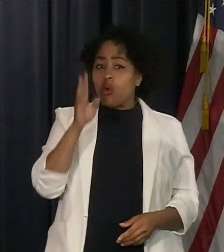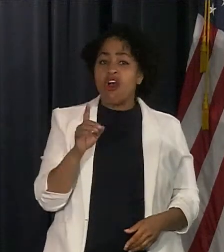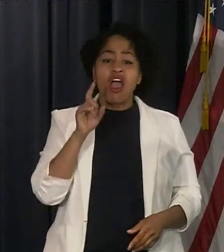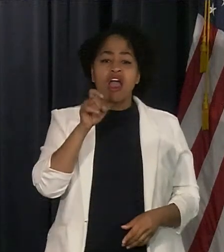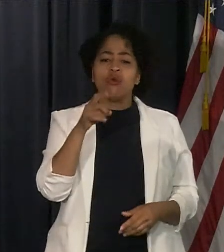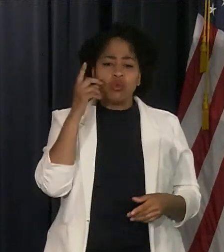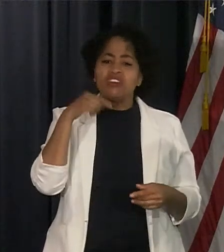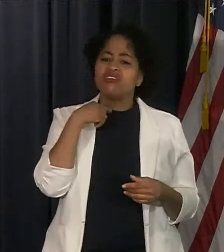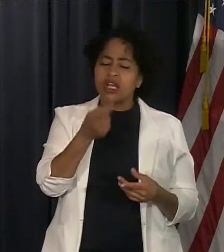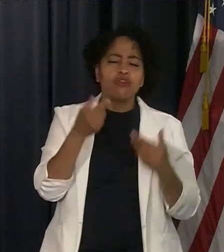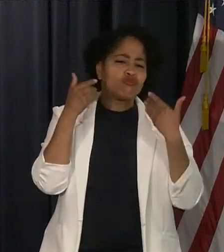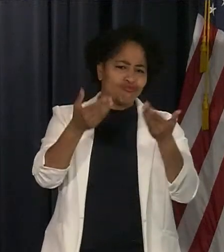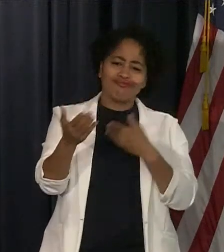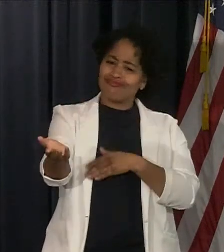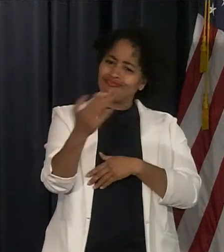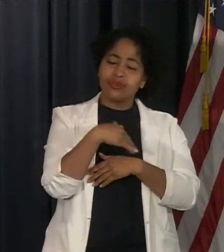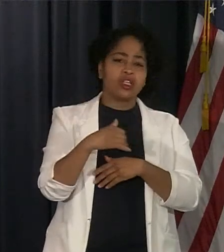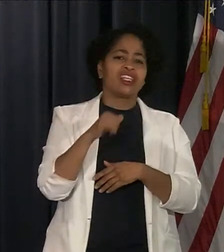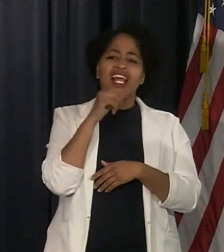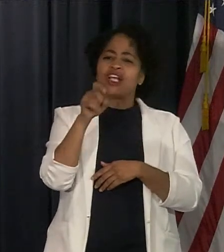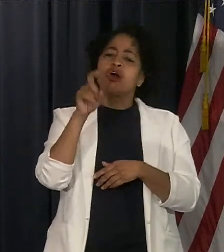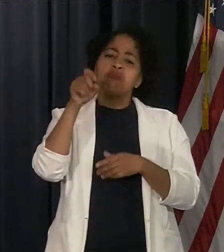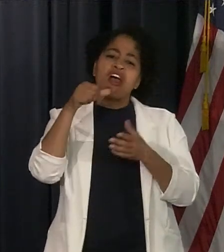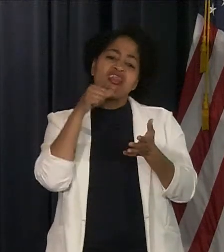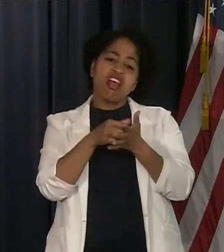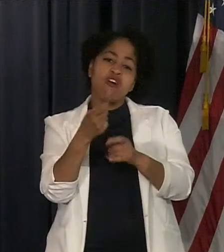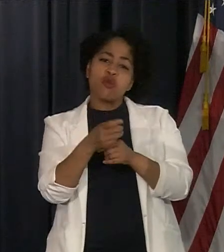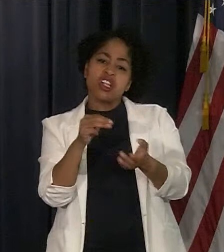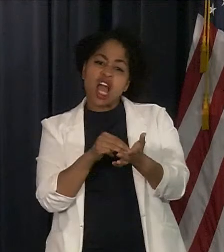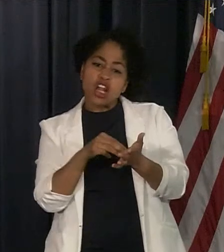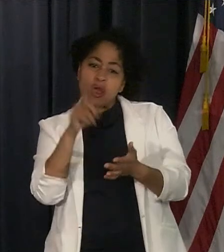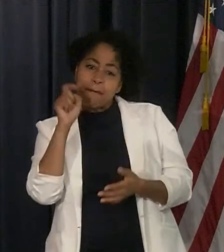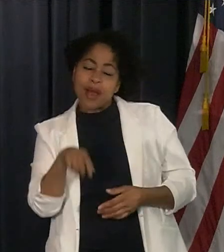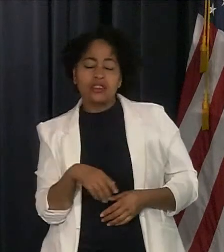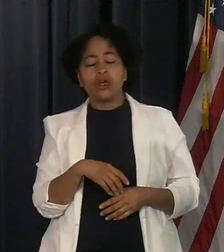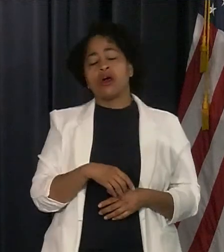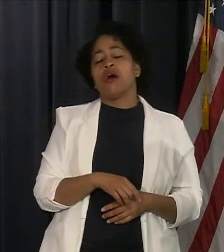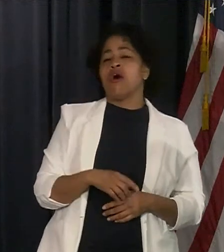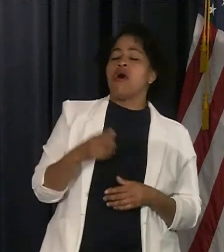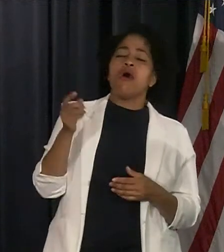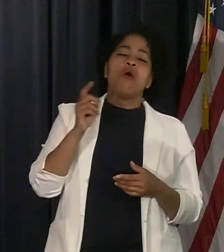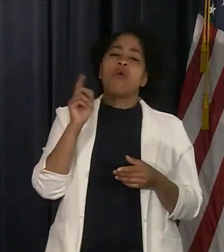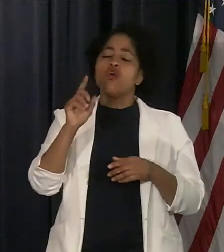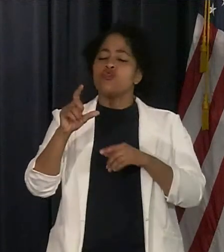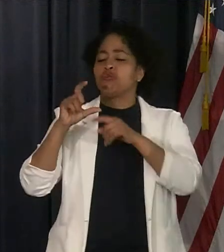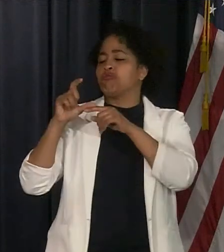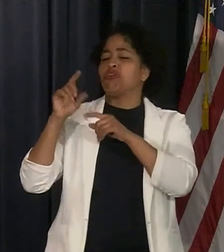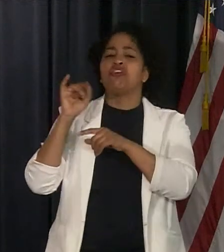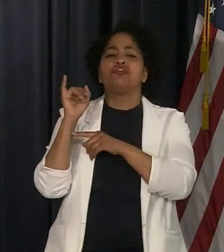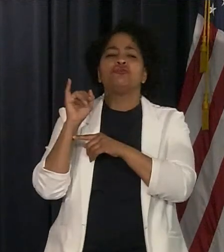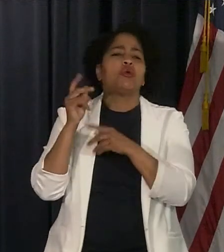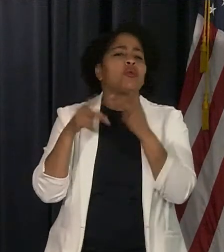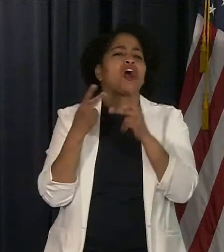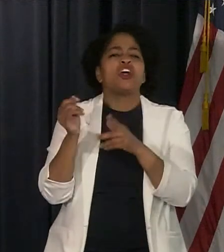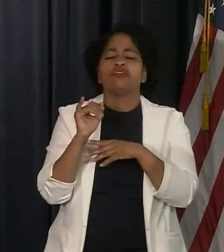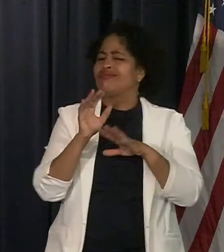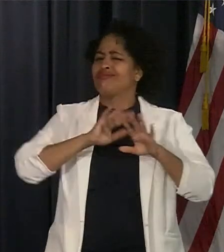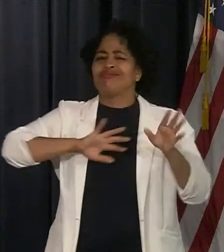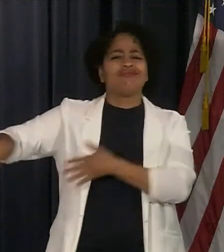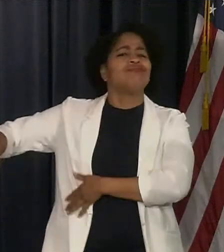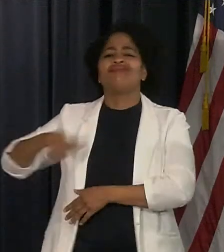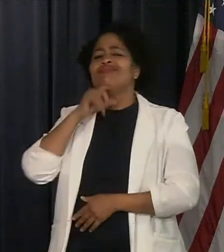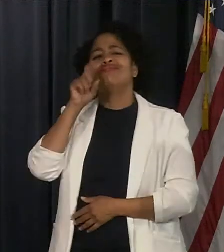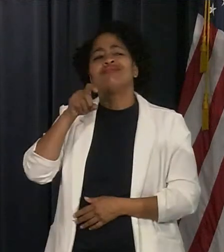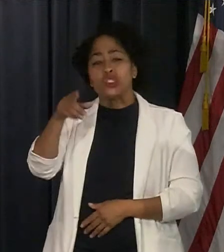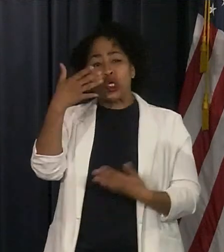bottle. Nobody's going to ask you from a letter for your doctor. You know what your situation with your immune system is,